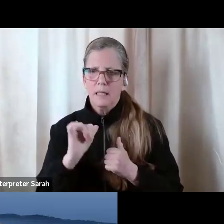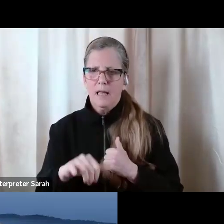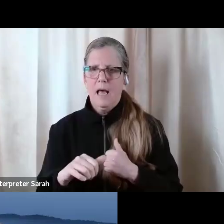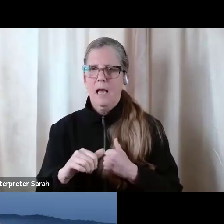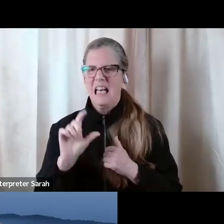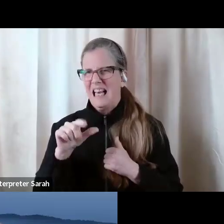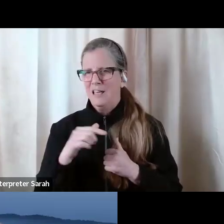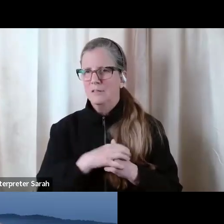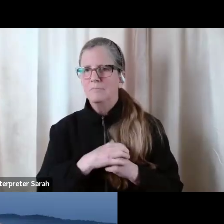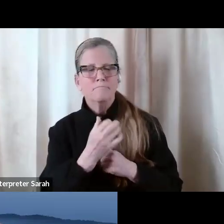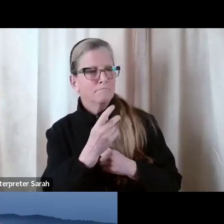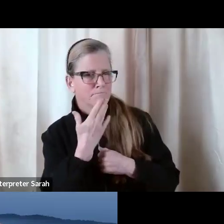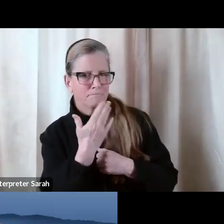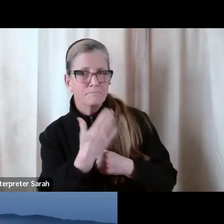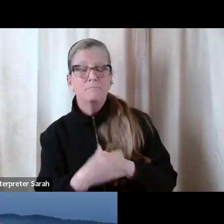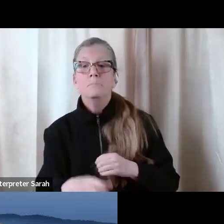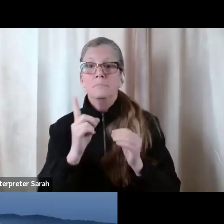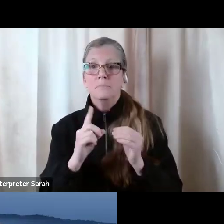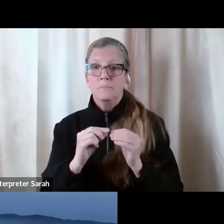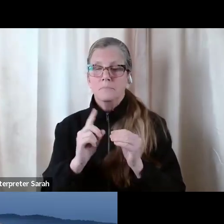Thanks for that. And then one last question.